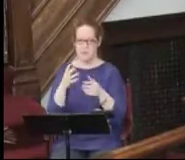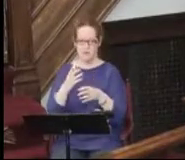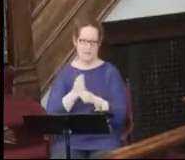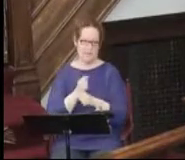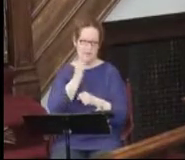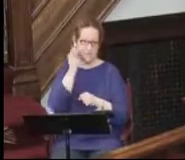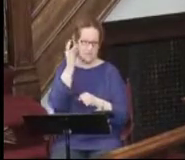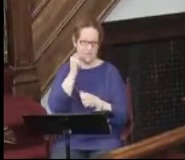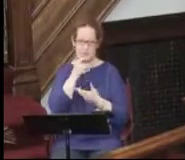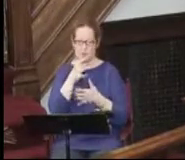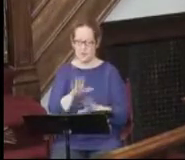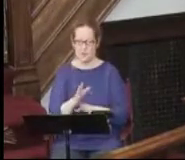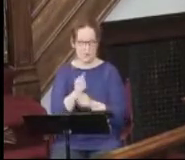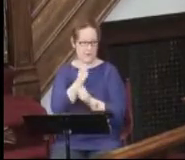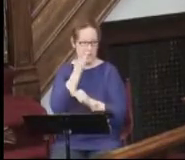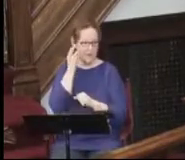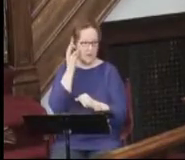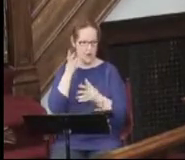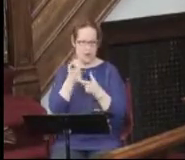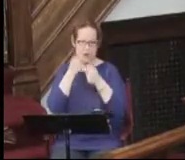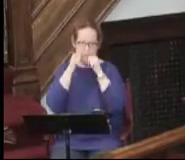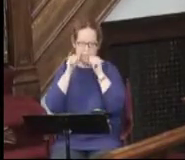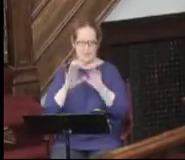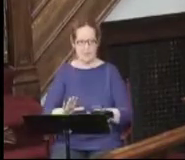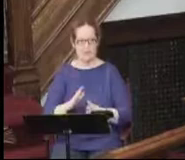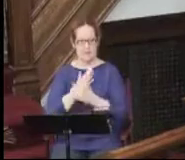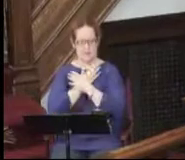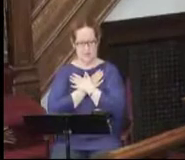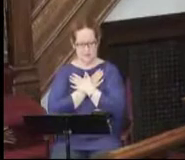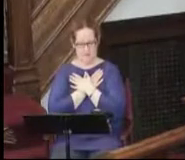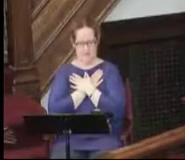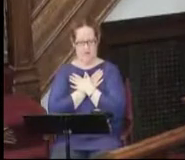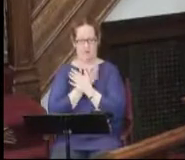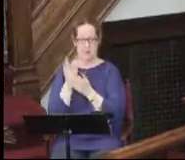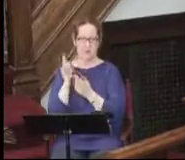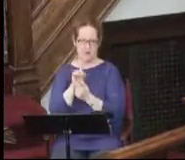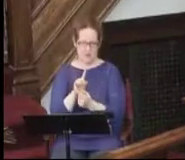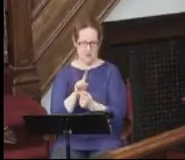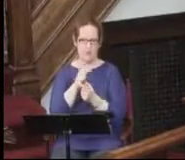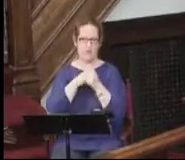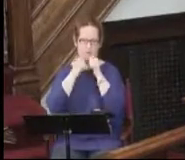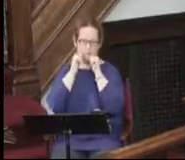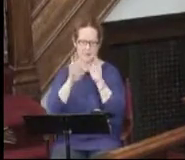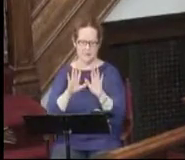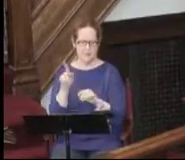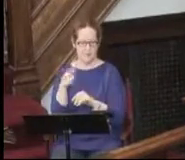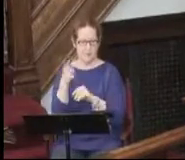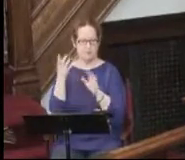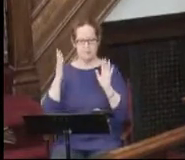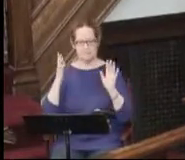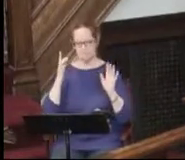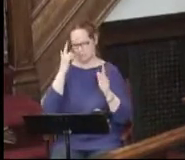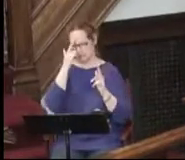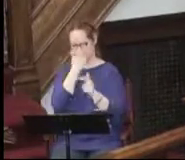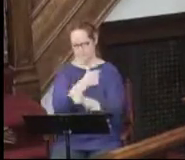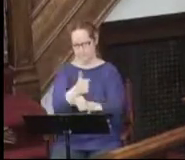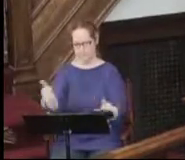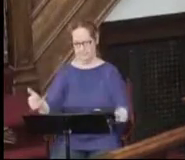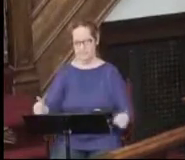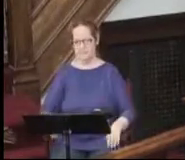want to receive the elements but you want to receive a blessing, just do this as you approach the server and they will give you a blessing instead of the